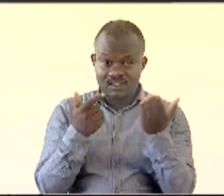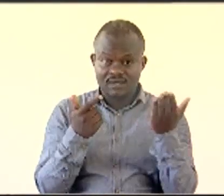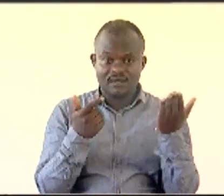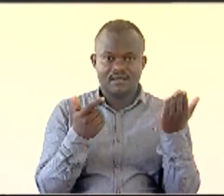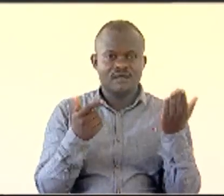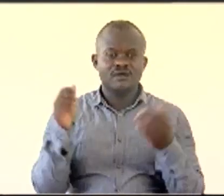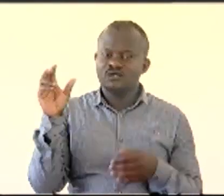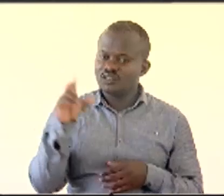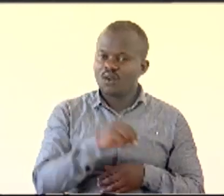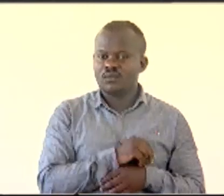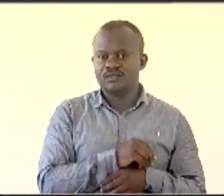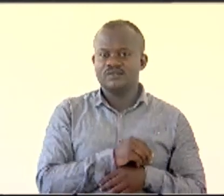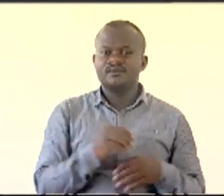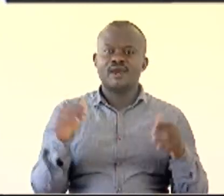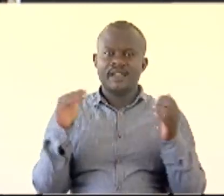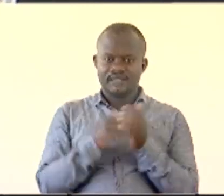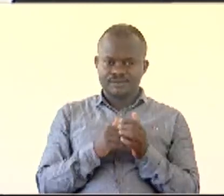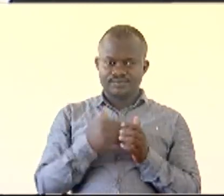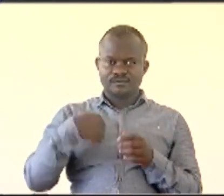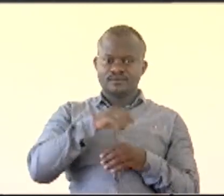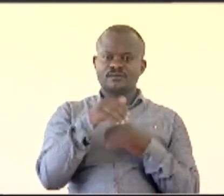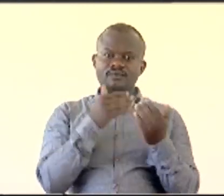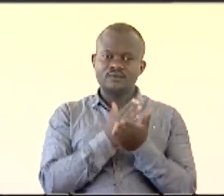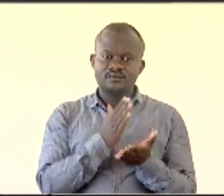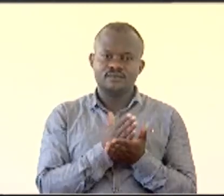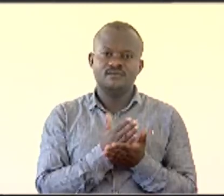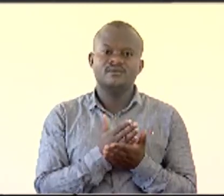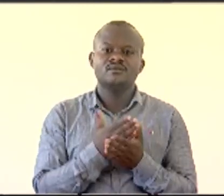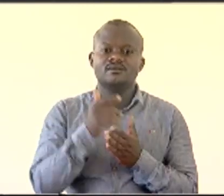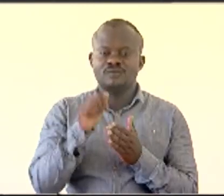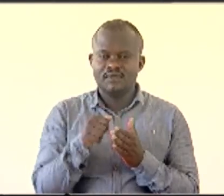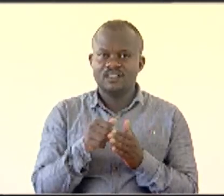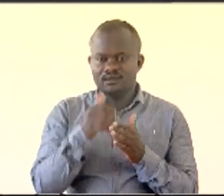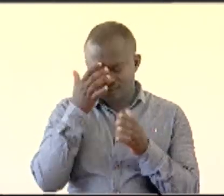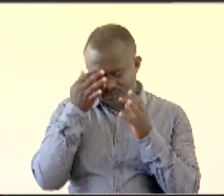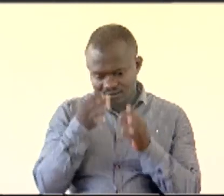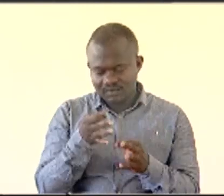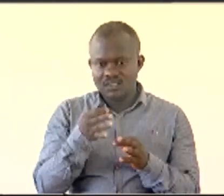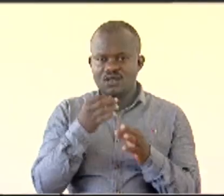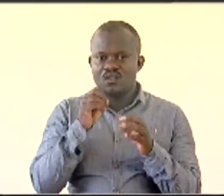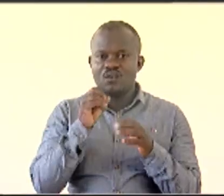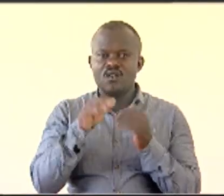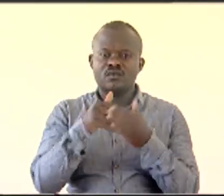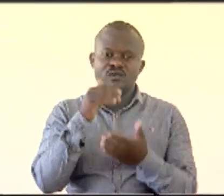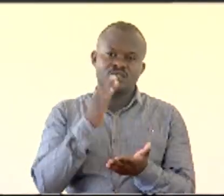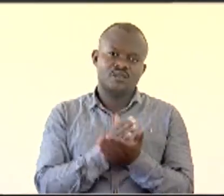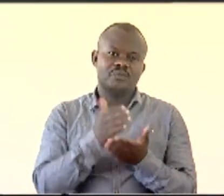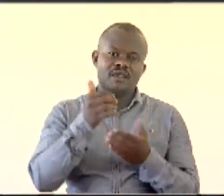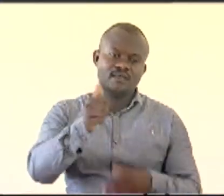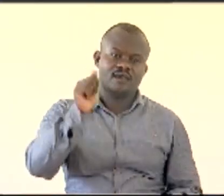It's not. And we really have to take proper measures of stopping